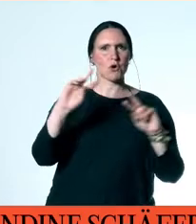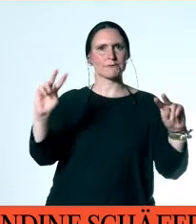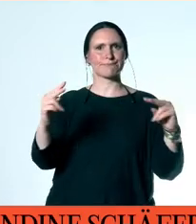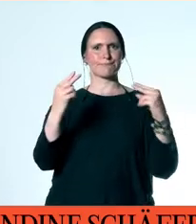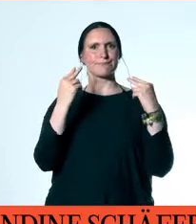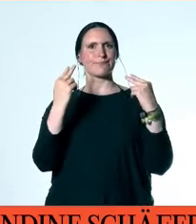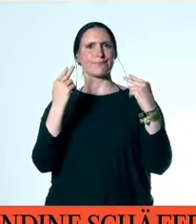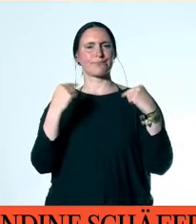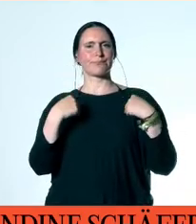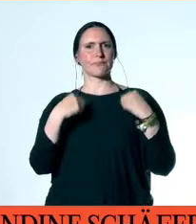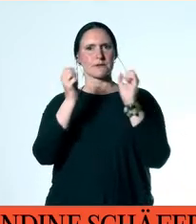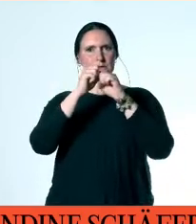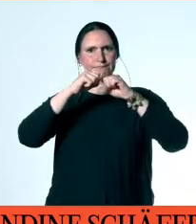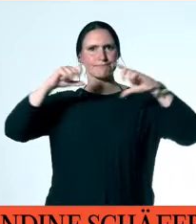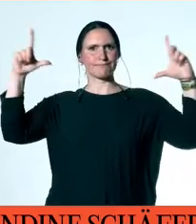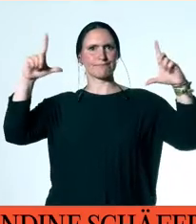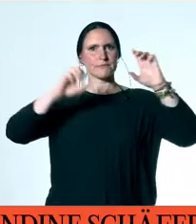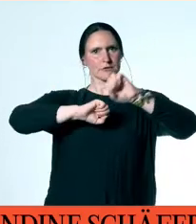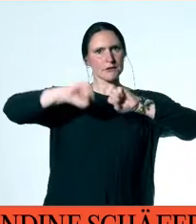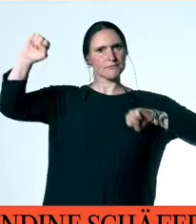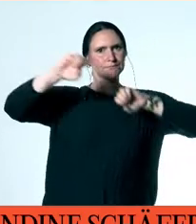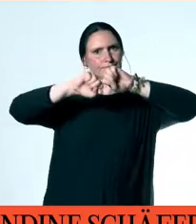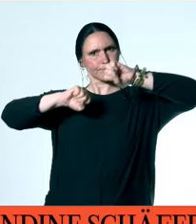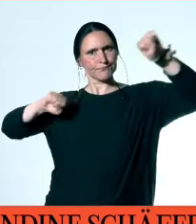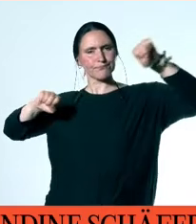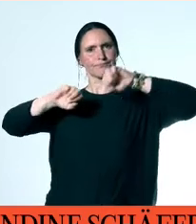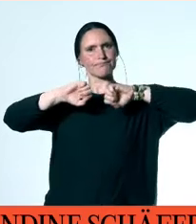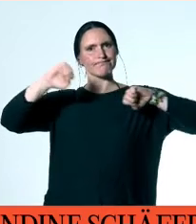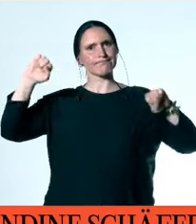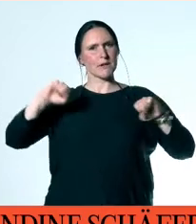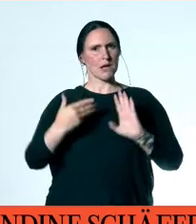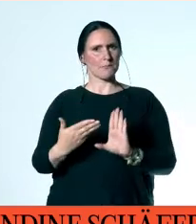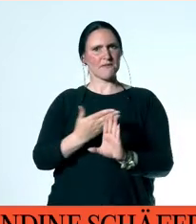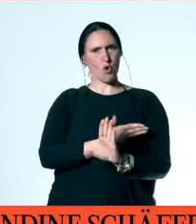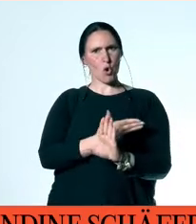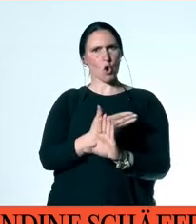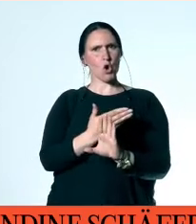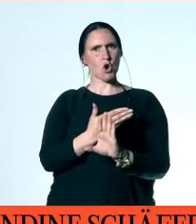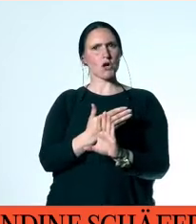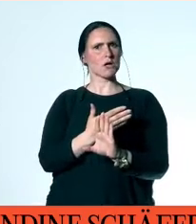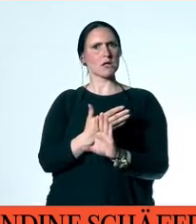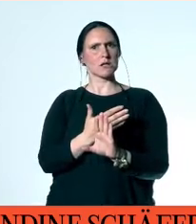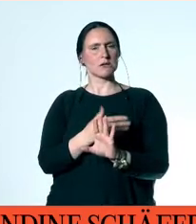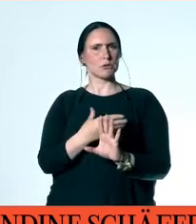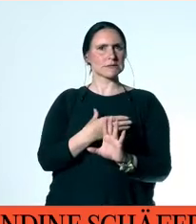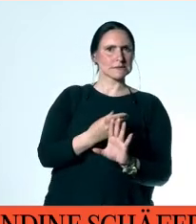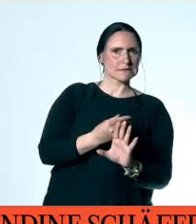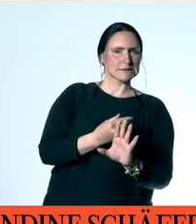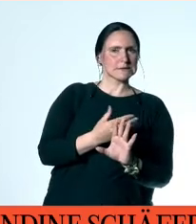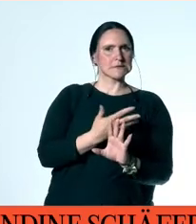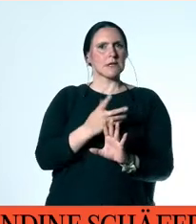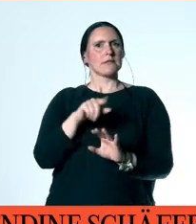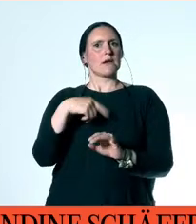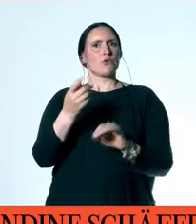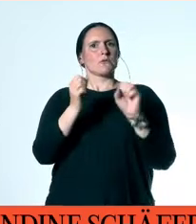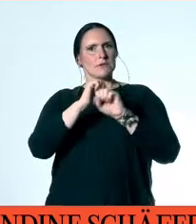kind of elevated. Wie können wir sichtbarer werden? And for a long time, we were kind of consumed by a lot of audiences. And